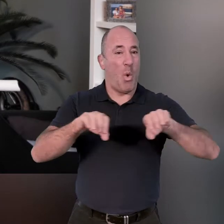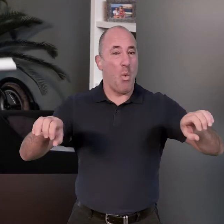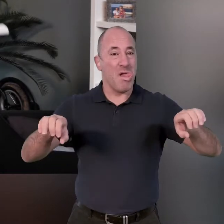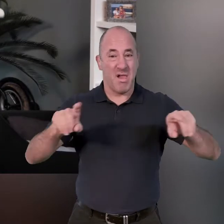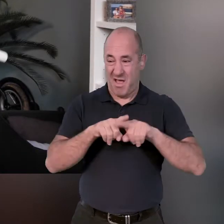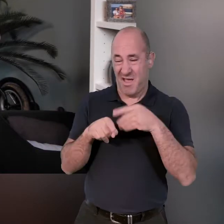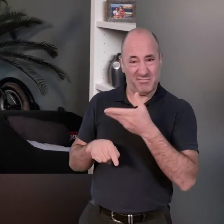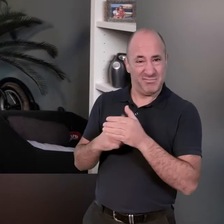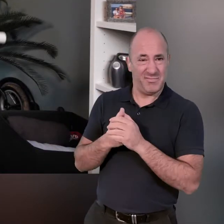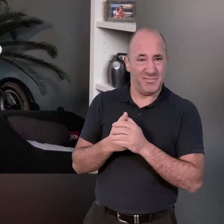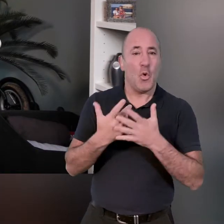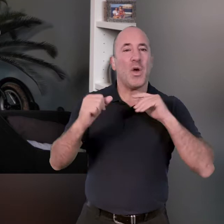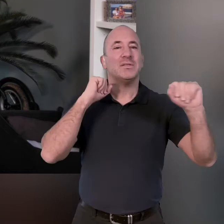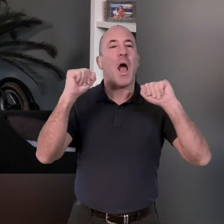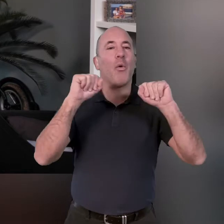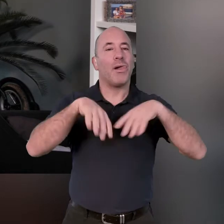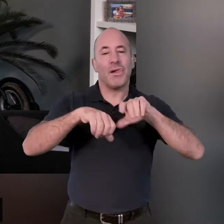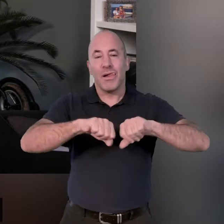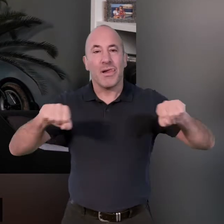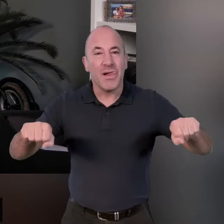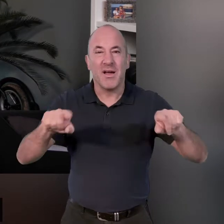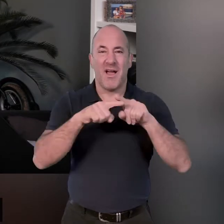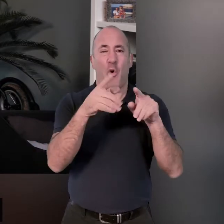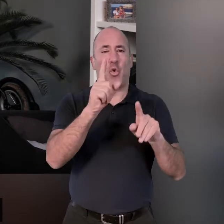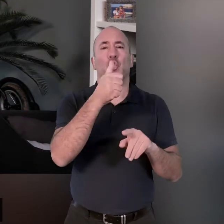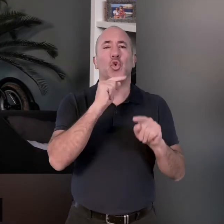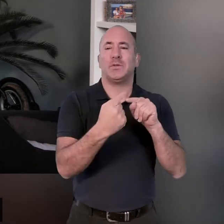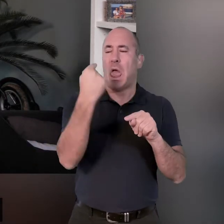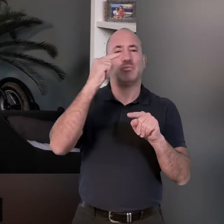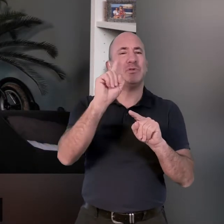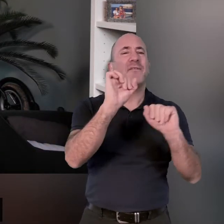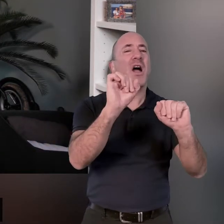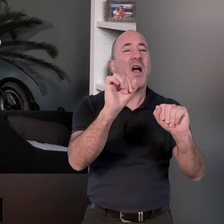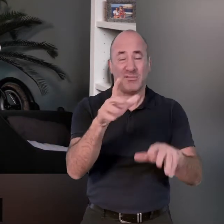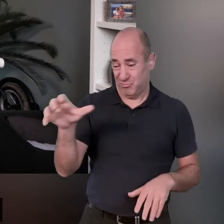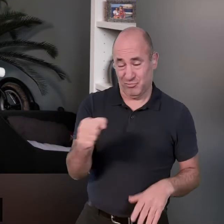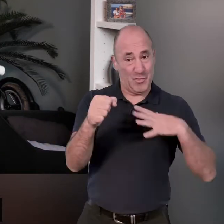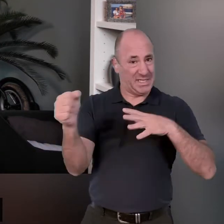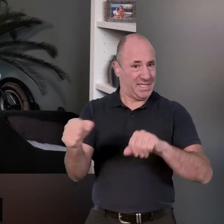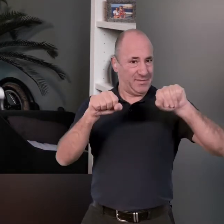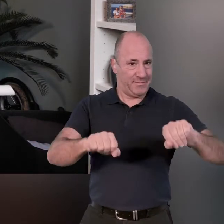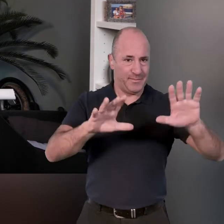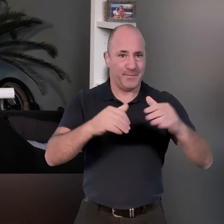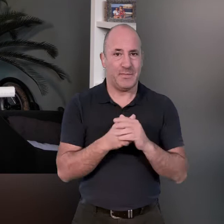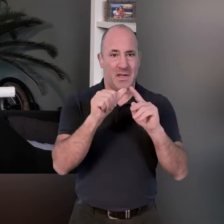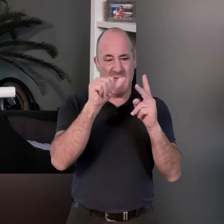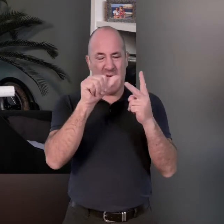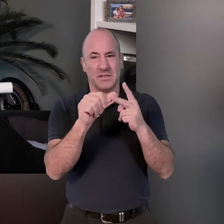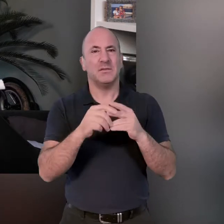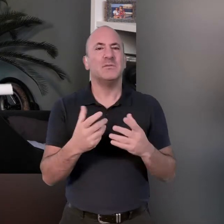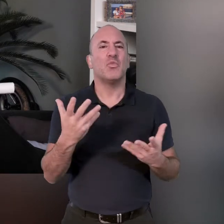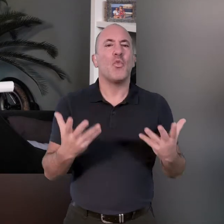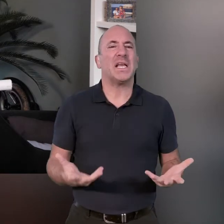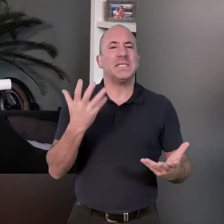first one you'll need is a pole or a towel like we used in the previous video, so just grab whatever you used then. And the second thing you'll